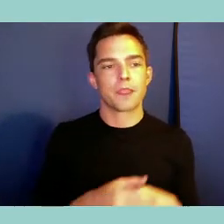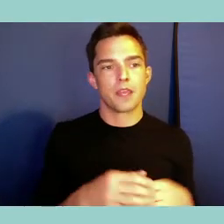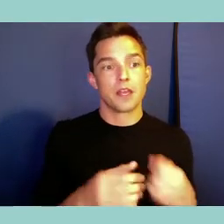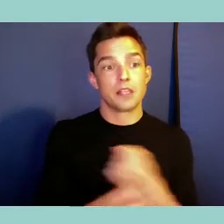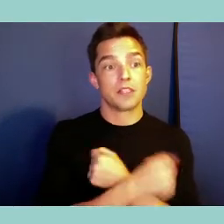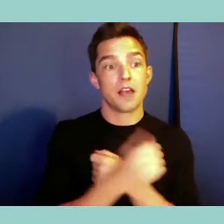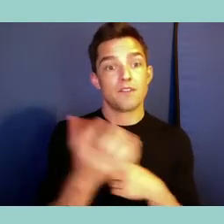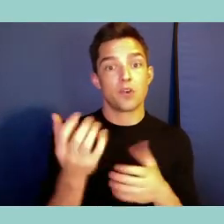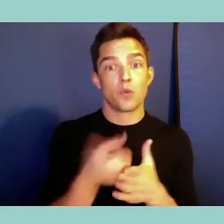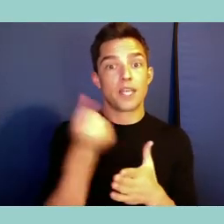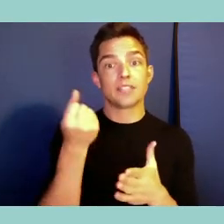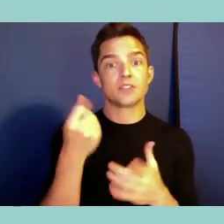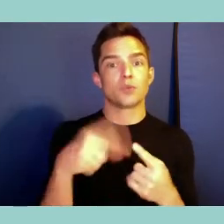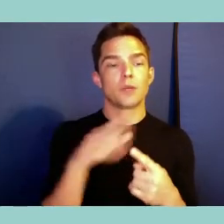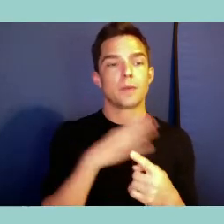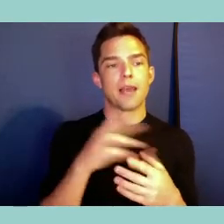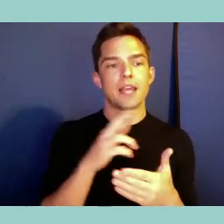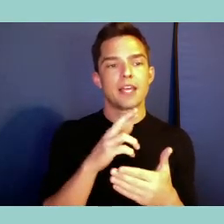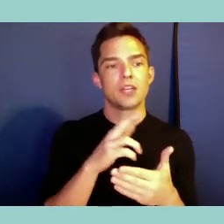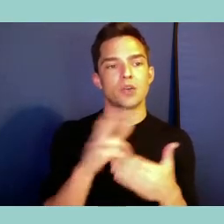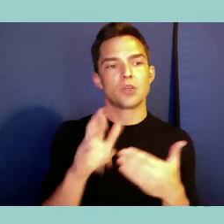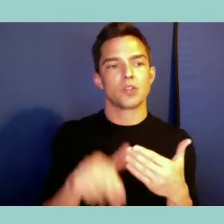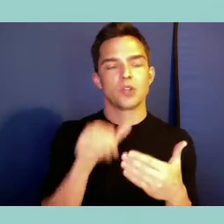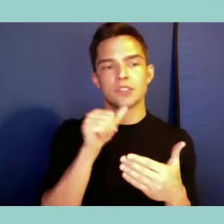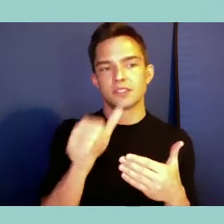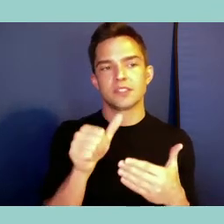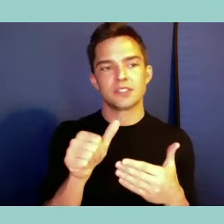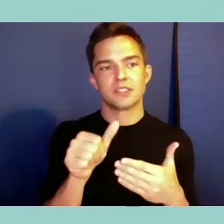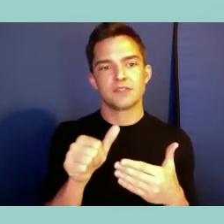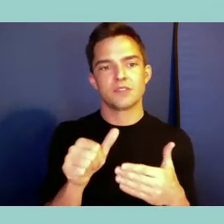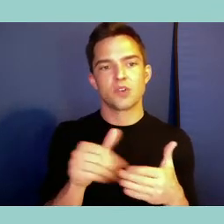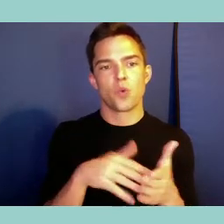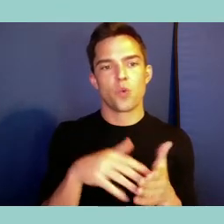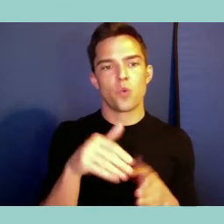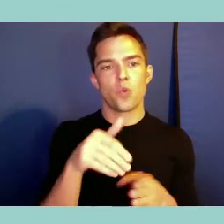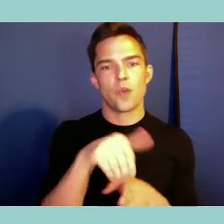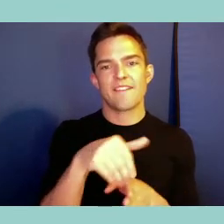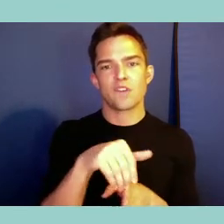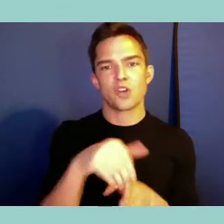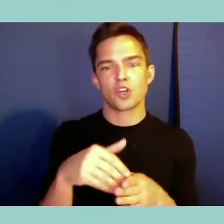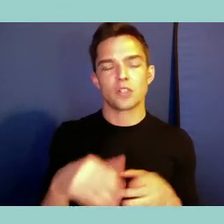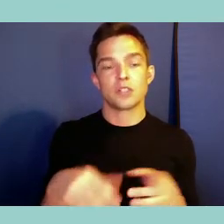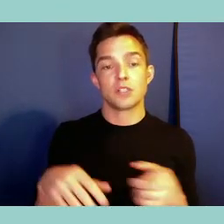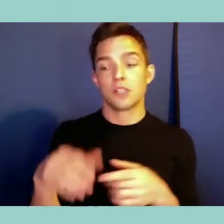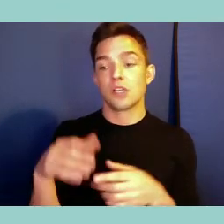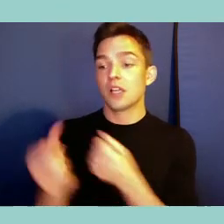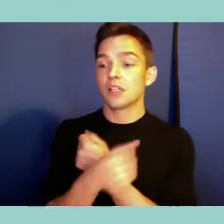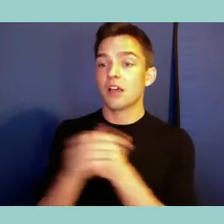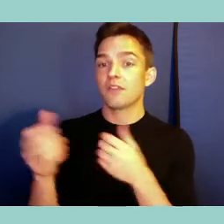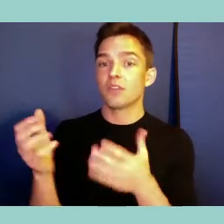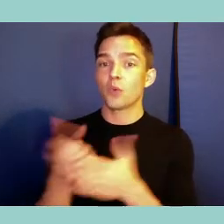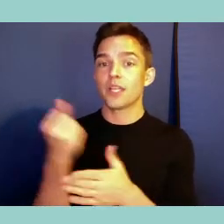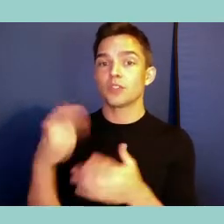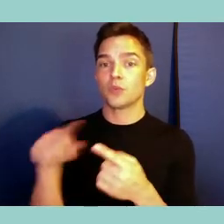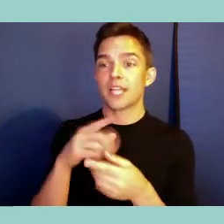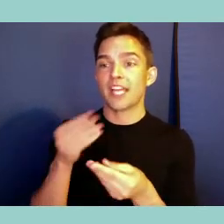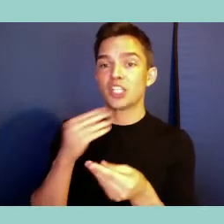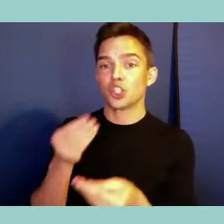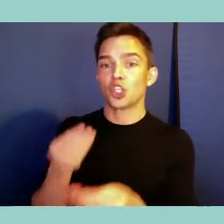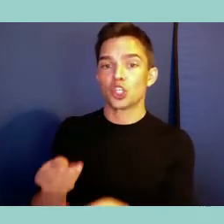Love wins when my resolve does not waver. Love wins when I nourish even a